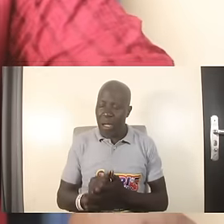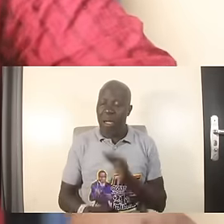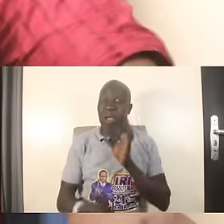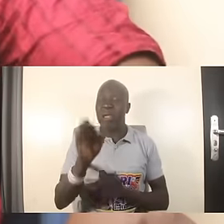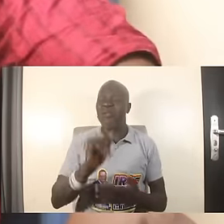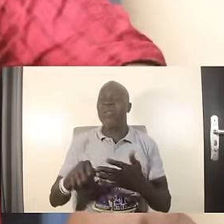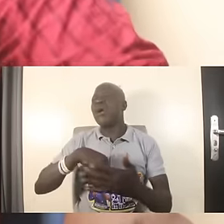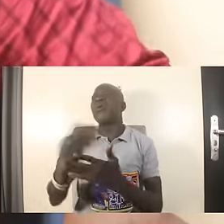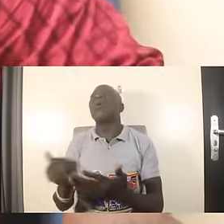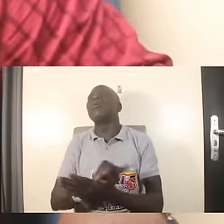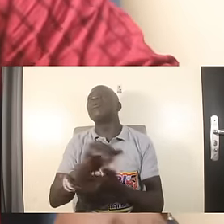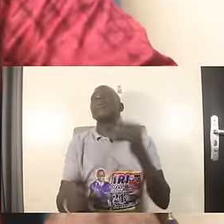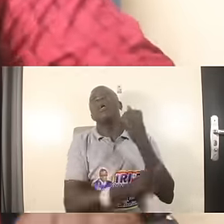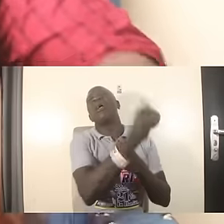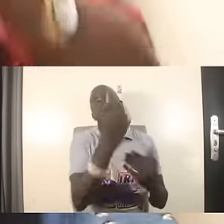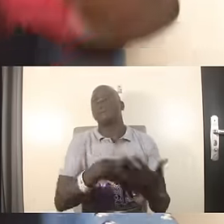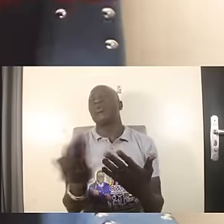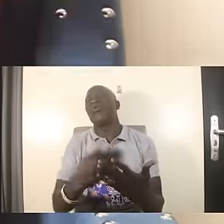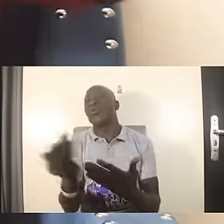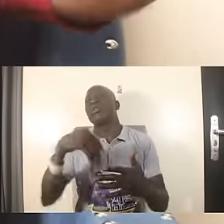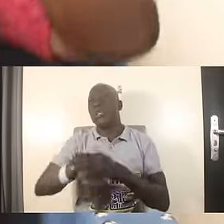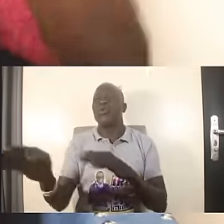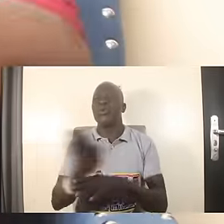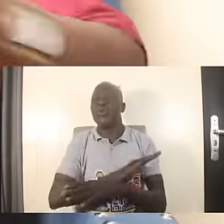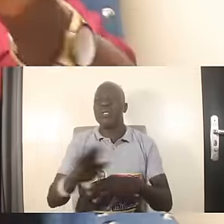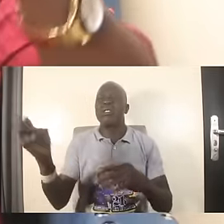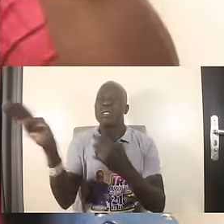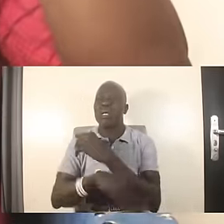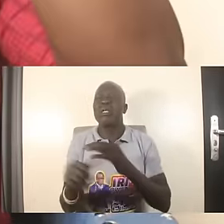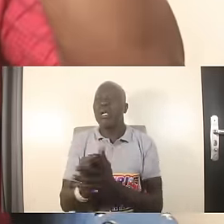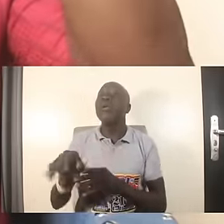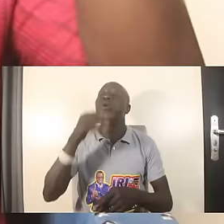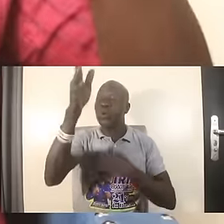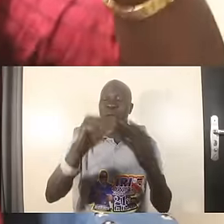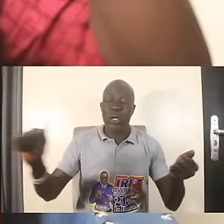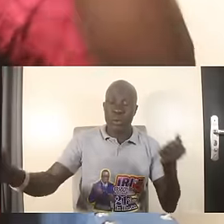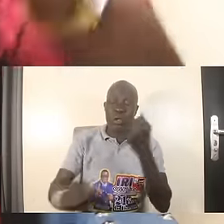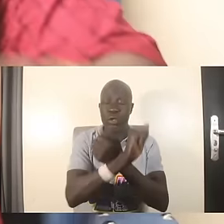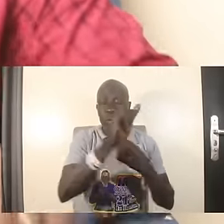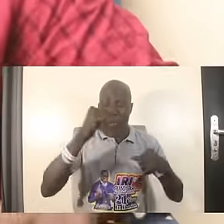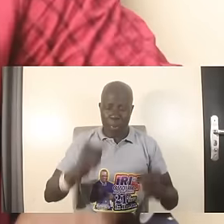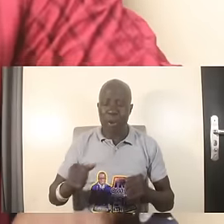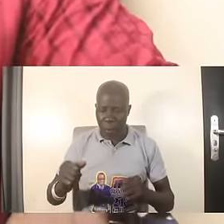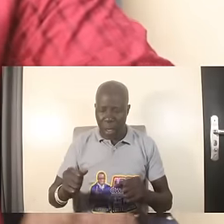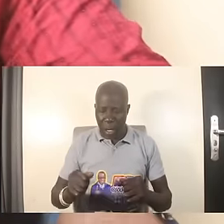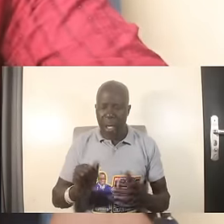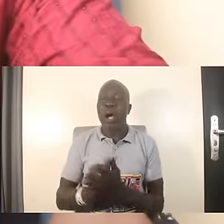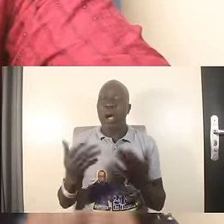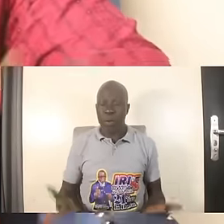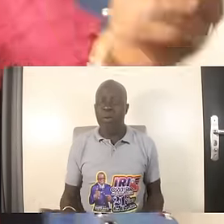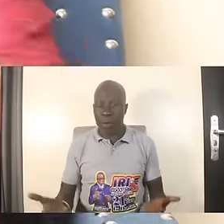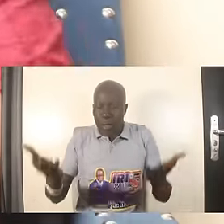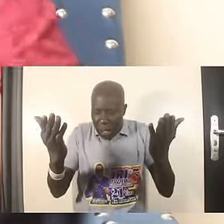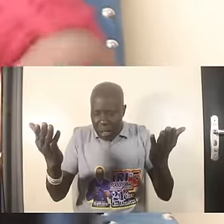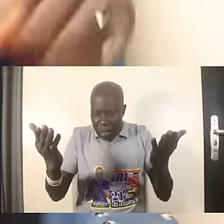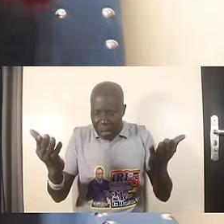You think there is any wasted upon your business? God there to destroy. That's the power.